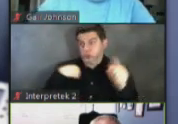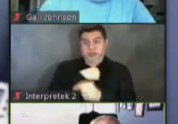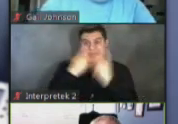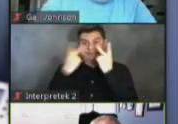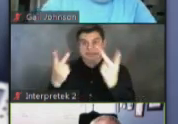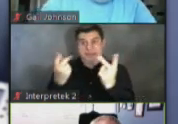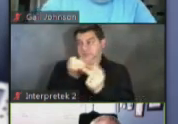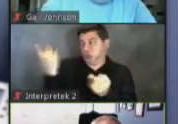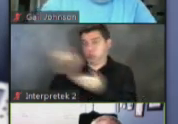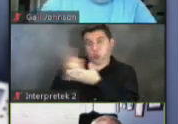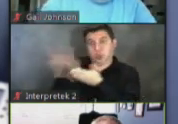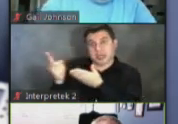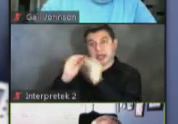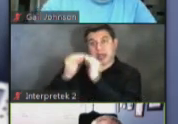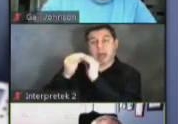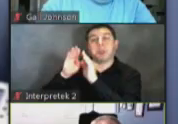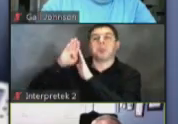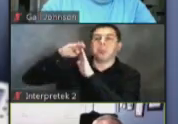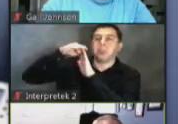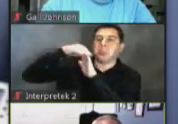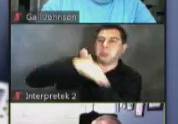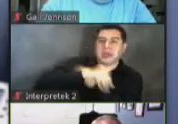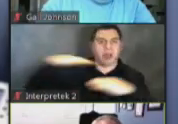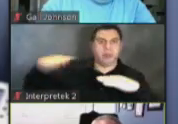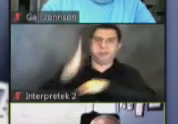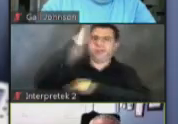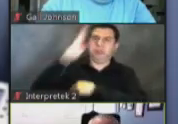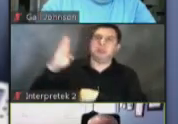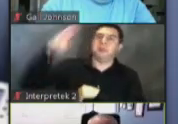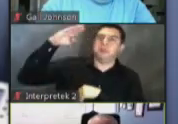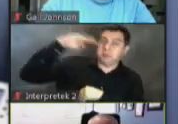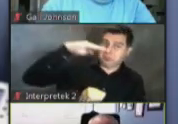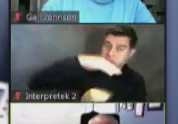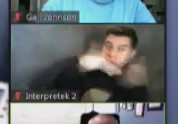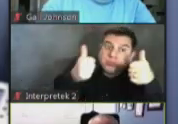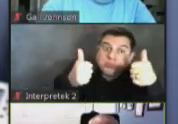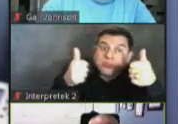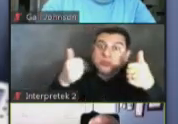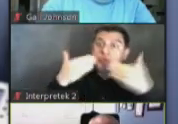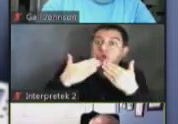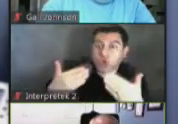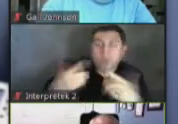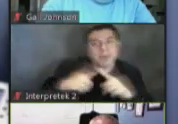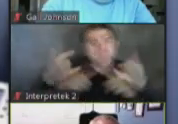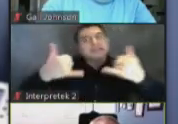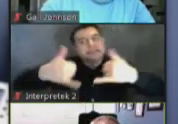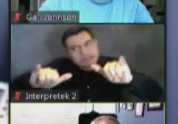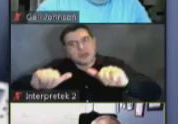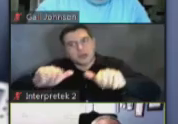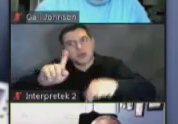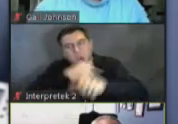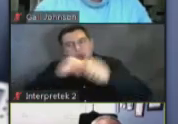trend. That is good, though I recognize we have a far way to go, especially in terms of getting the